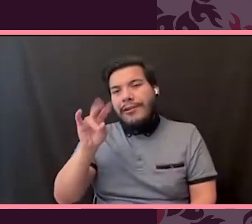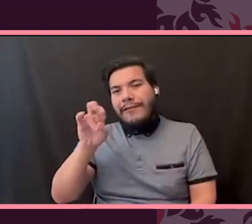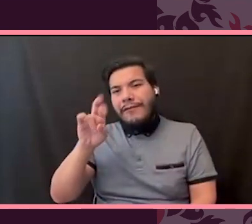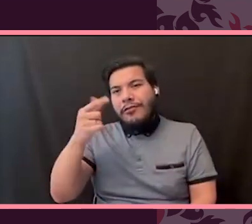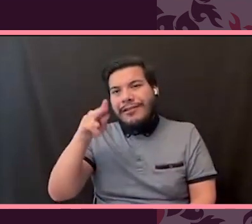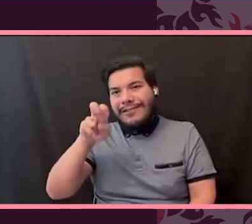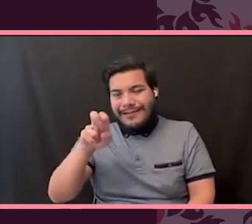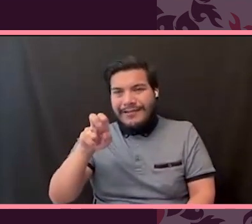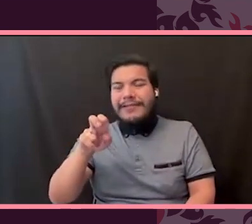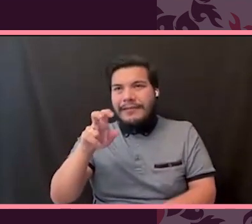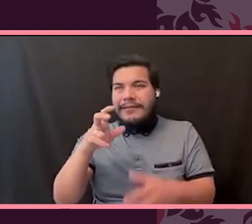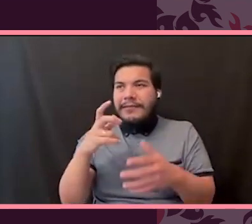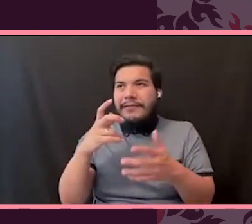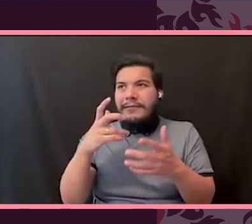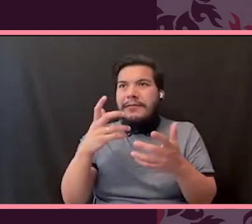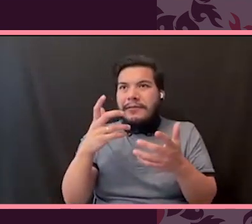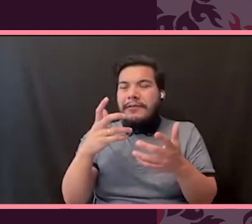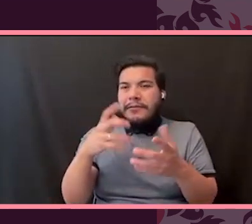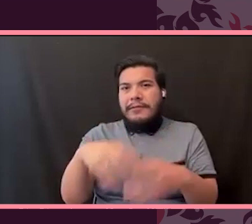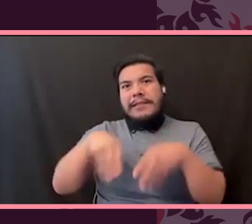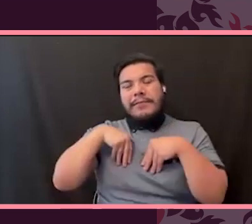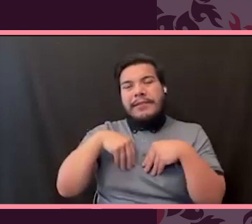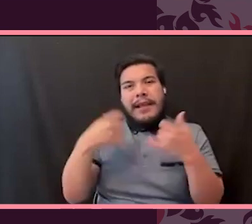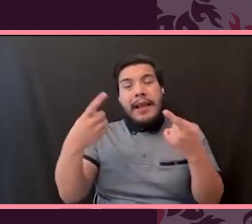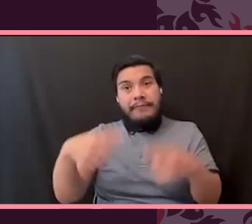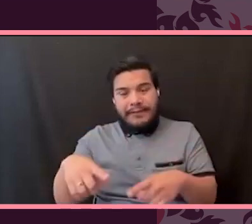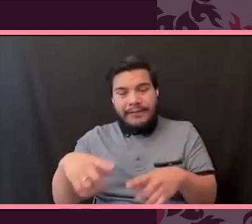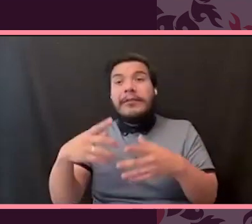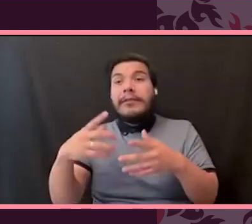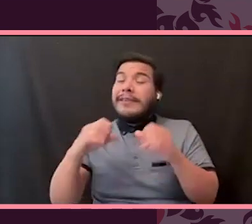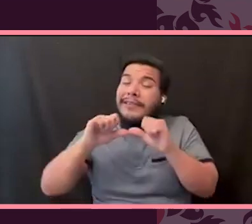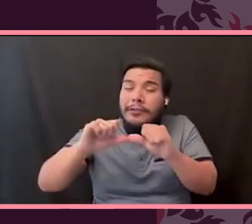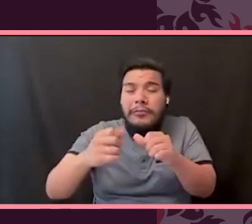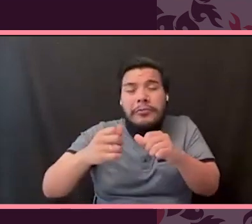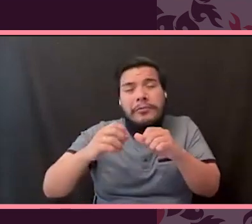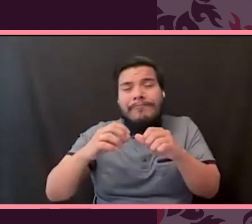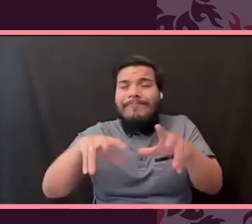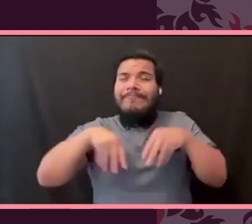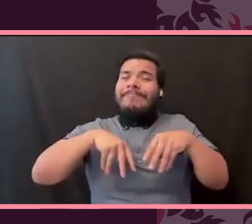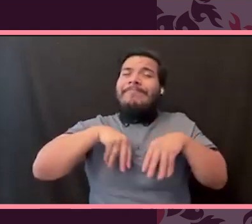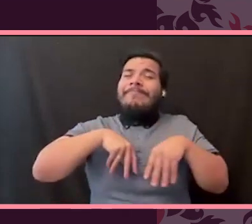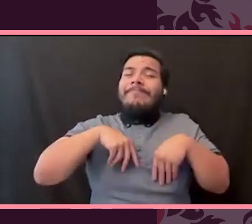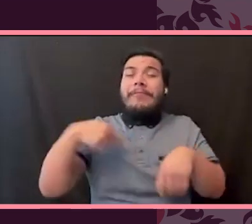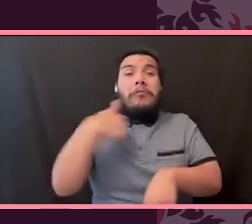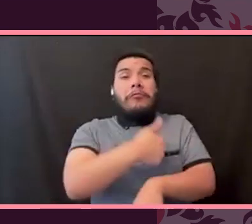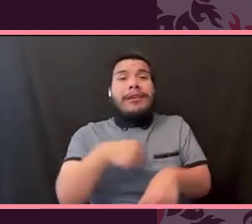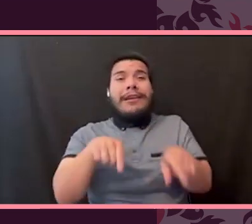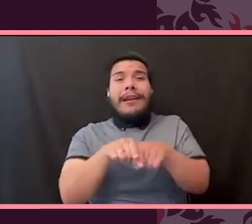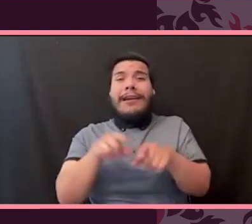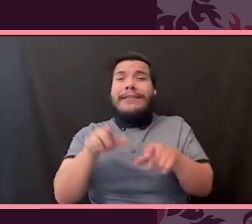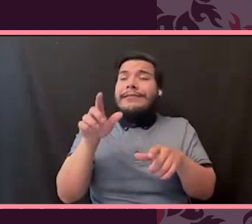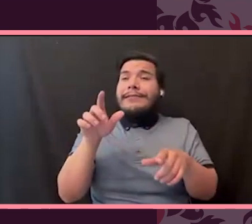it will just keep progressing further. We as a species will gain a deeper understanding,